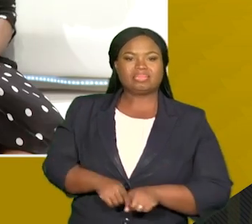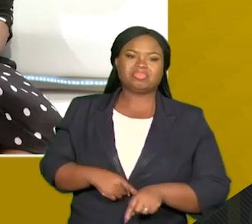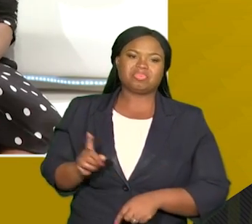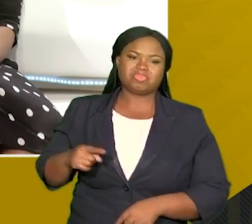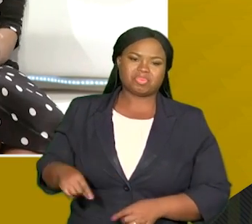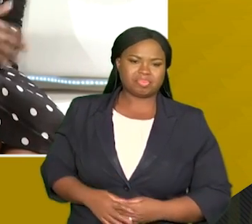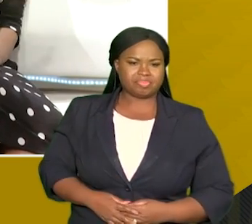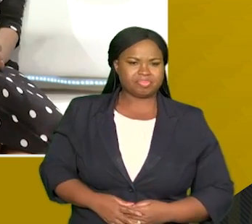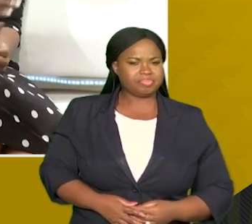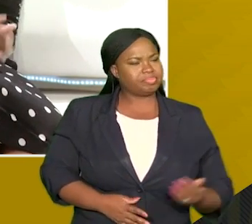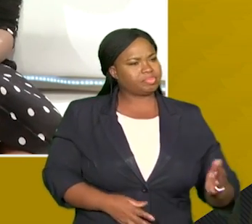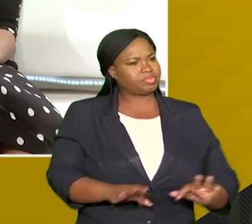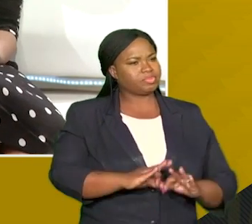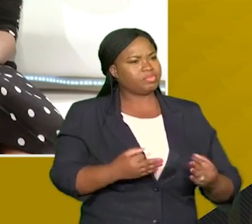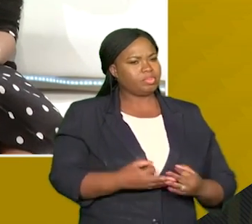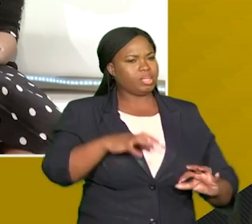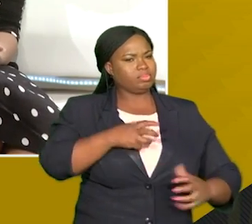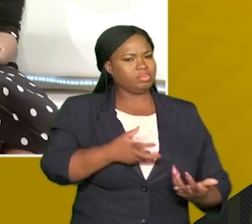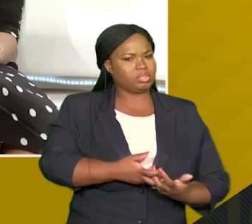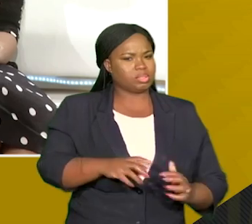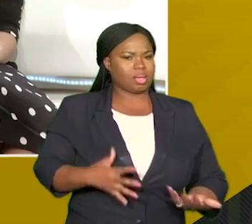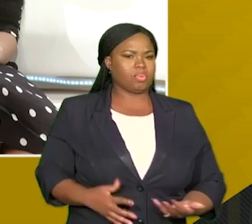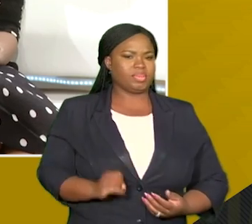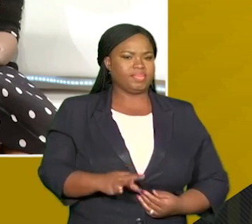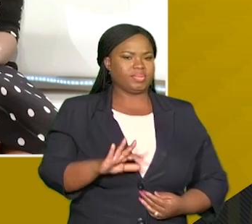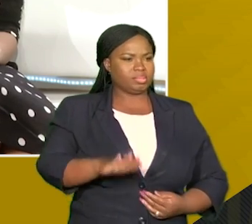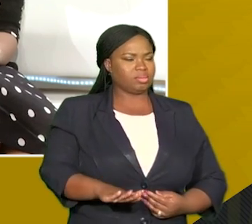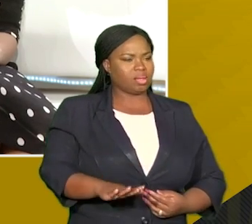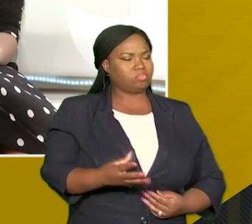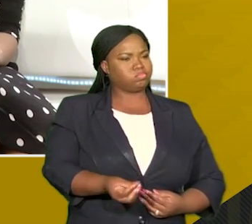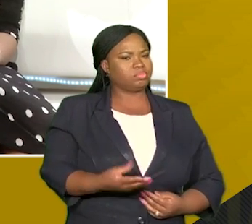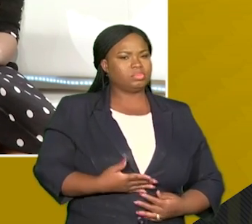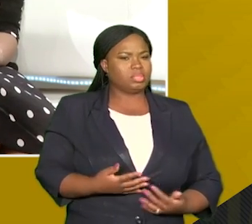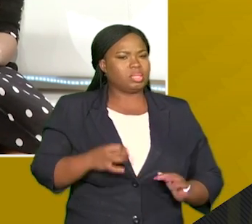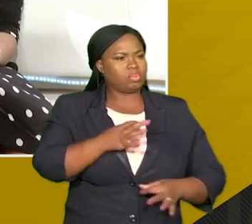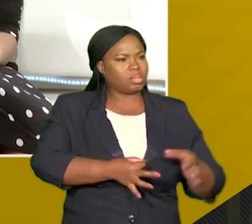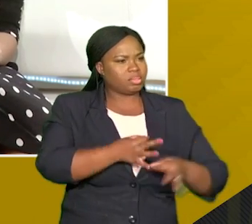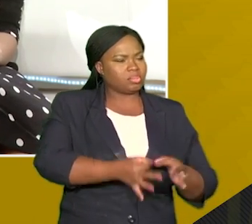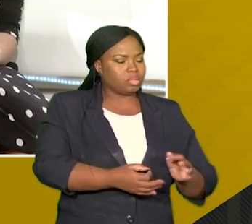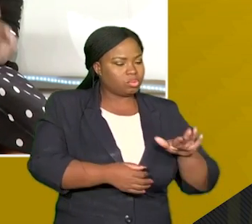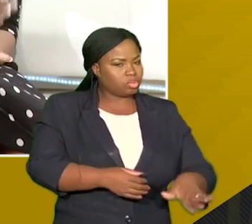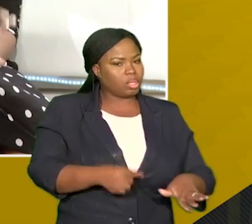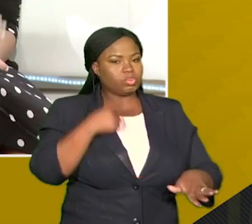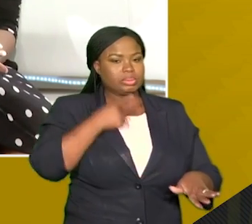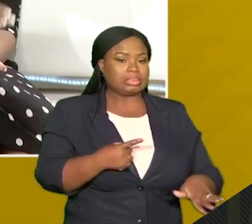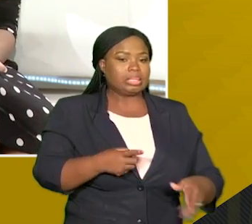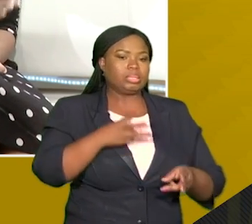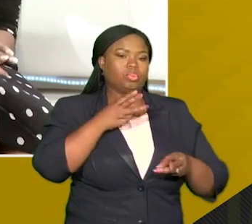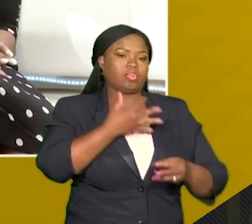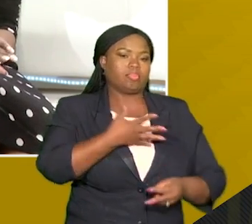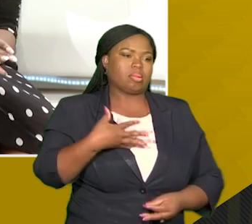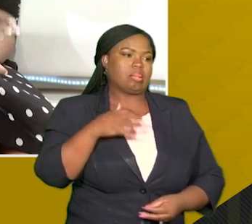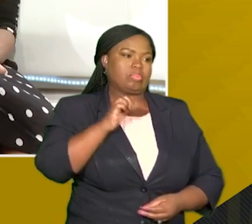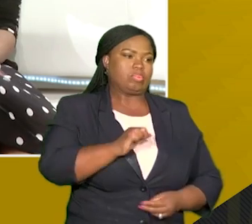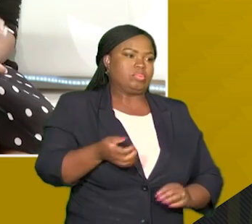Mama Daphne, how does a family like this adjust, especially ekhonali minor? How do you even begin to explain to a minor hore, the one parent that you've